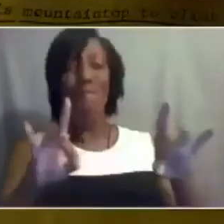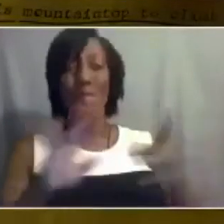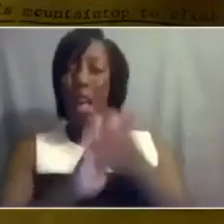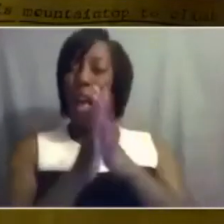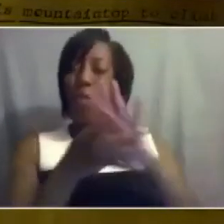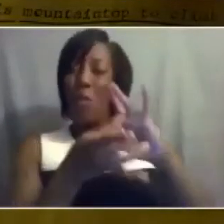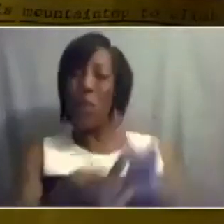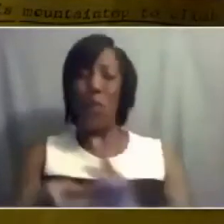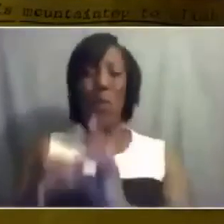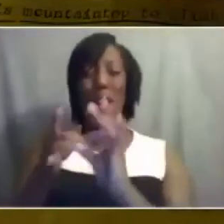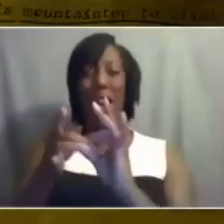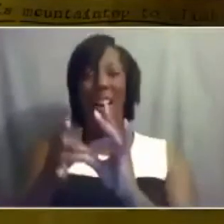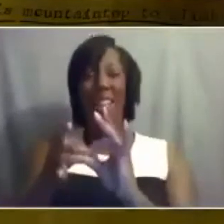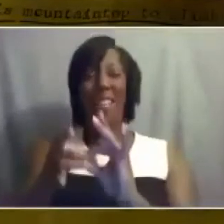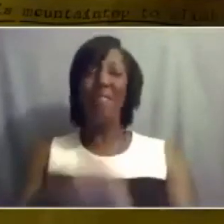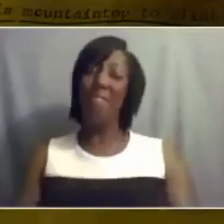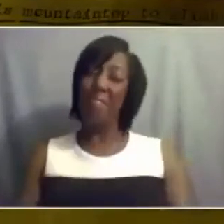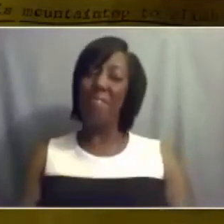powerful ways.